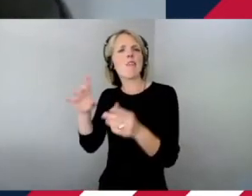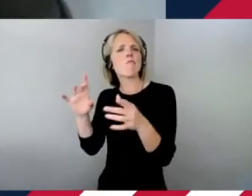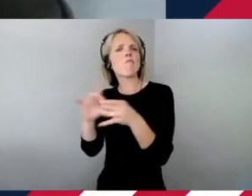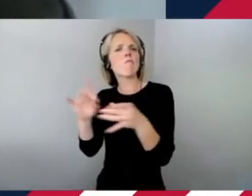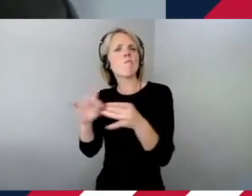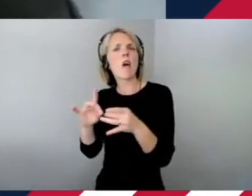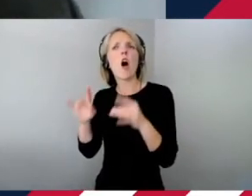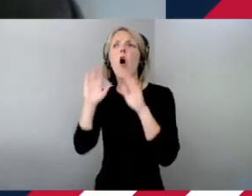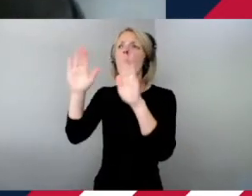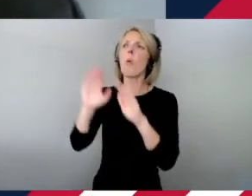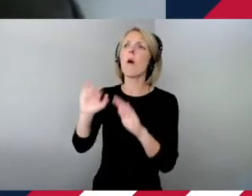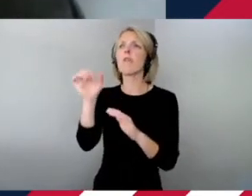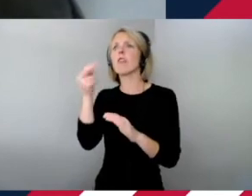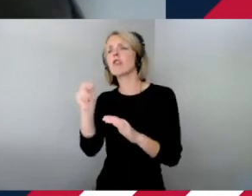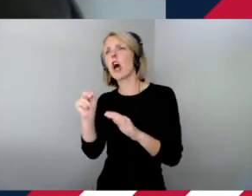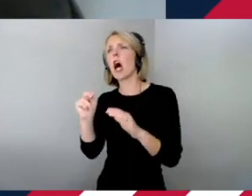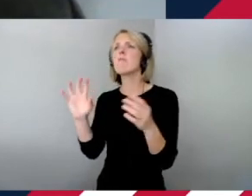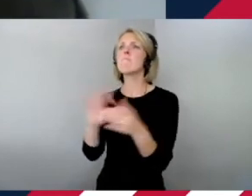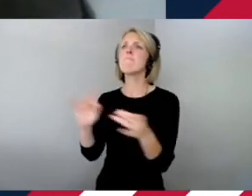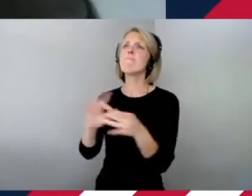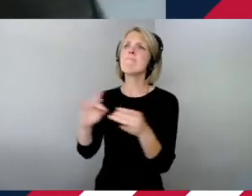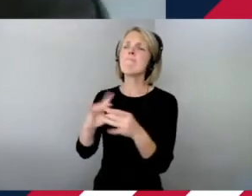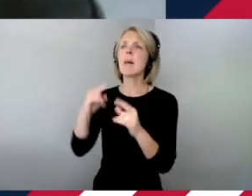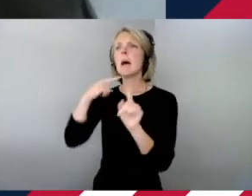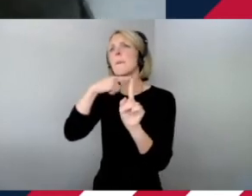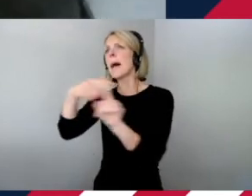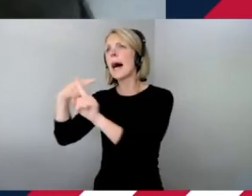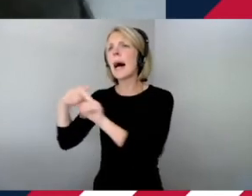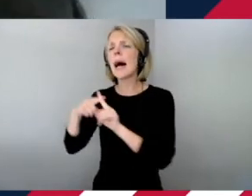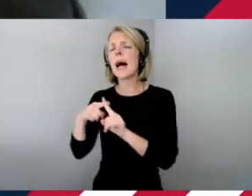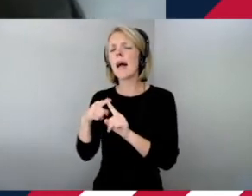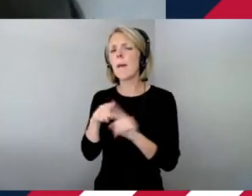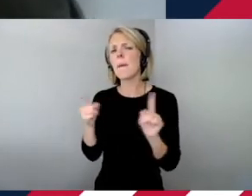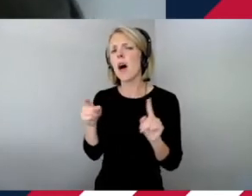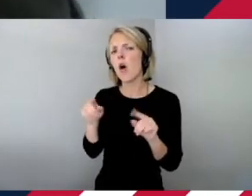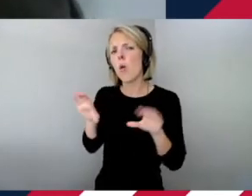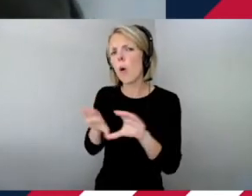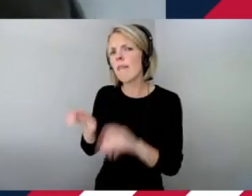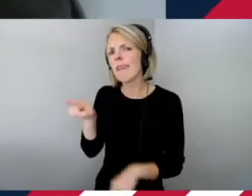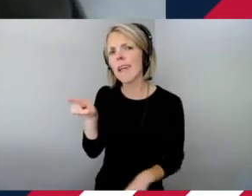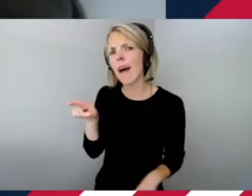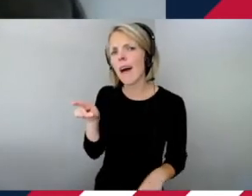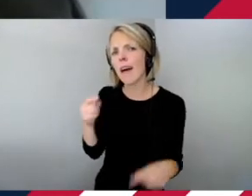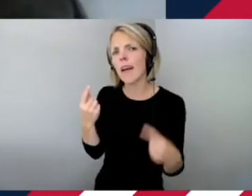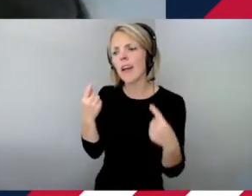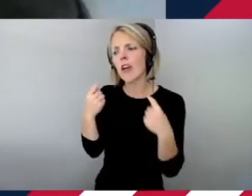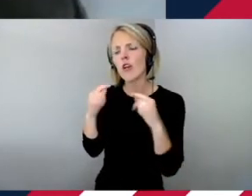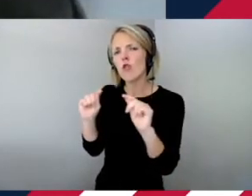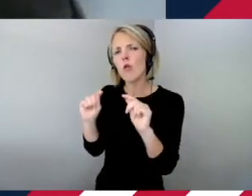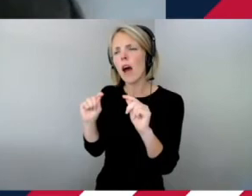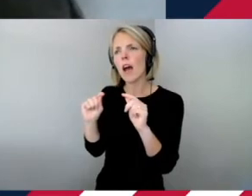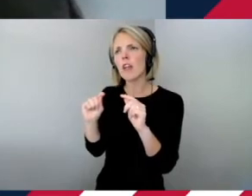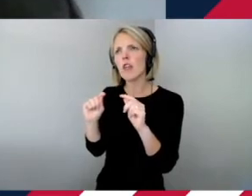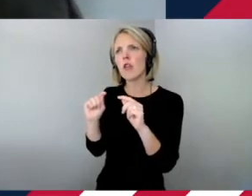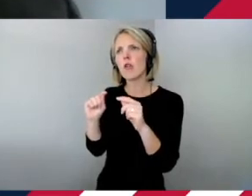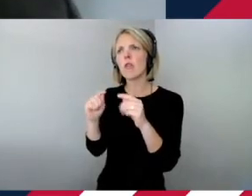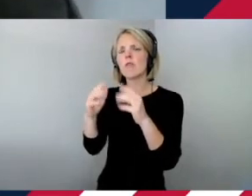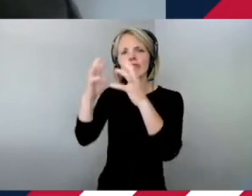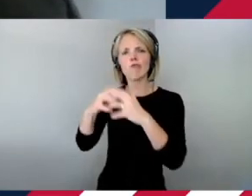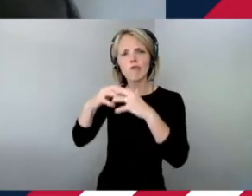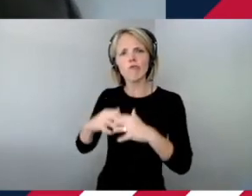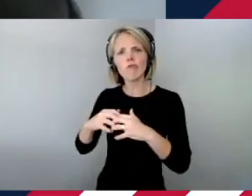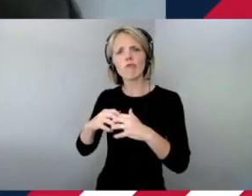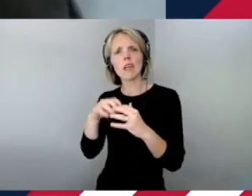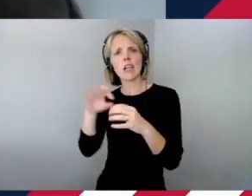John was. And what have they done? They've tried to dismantle the Voting Rights Act more successfully than they should